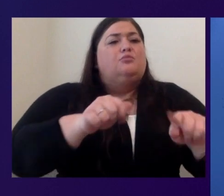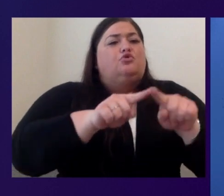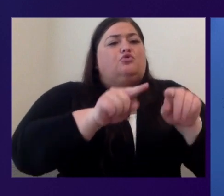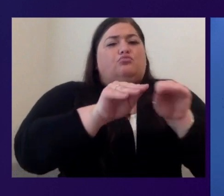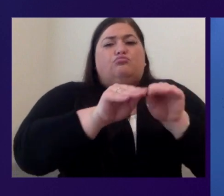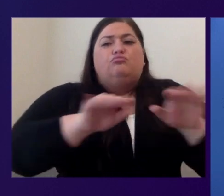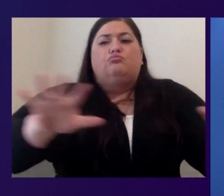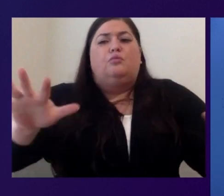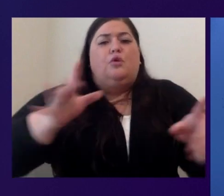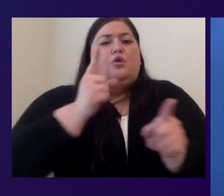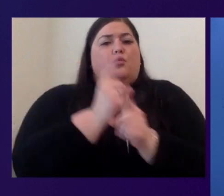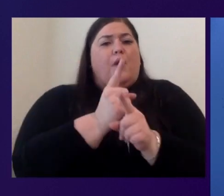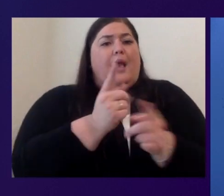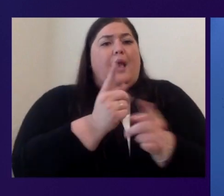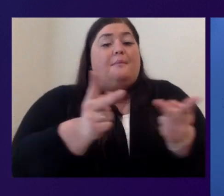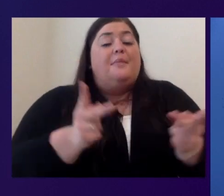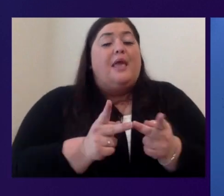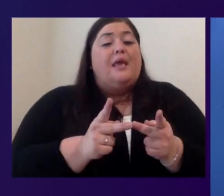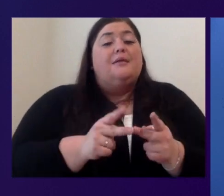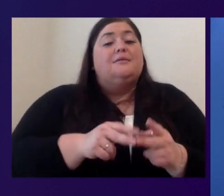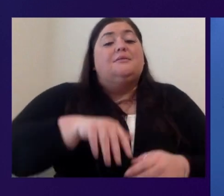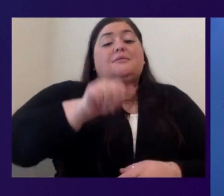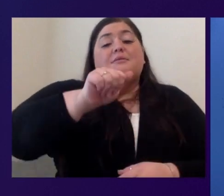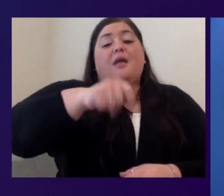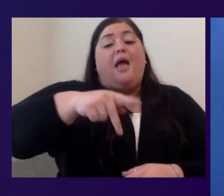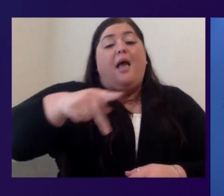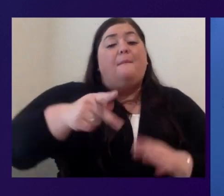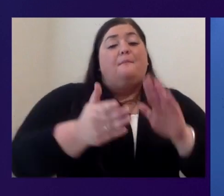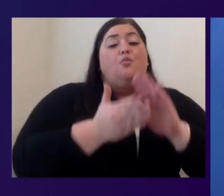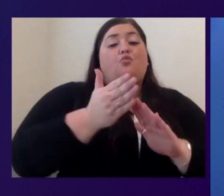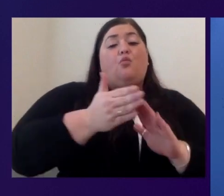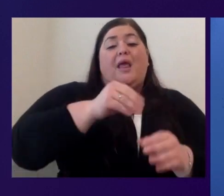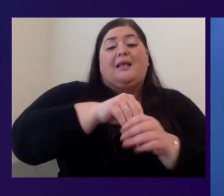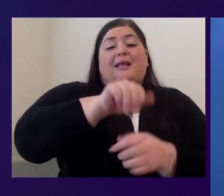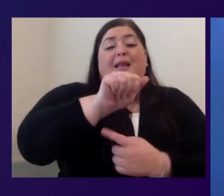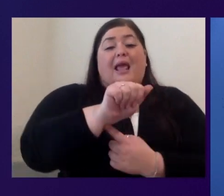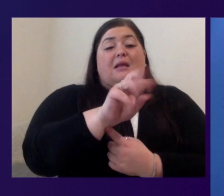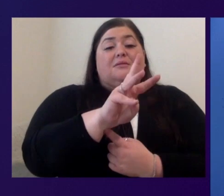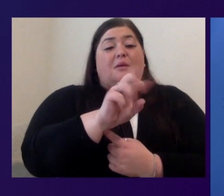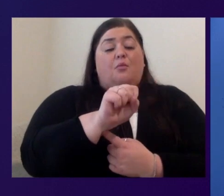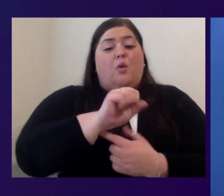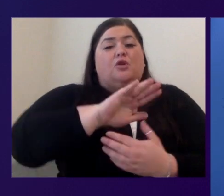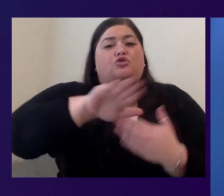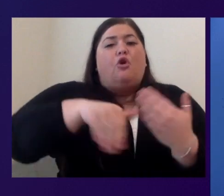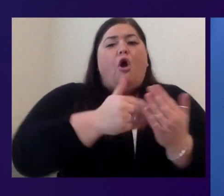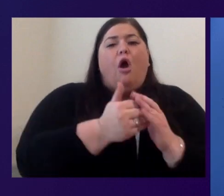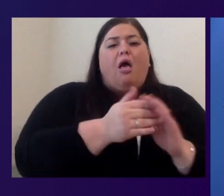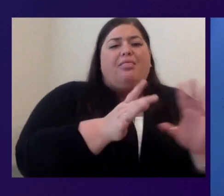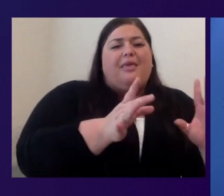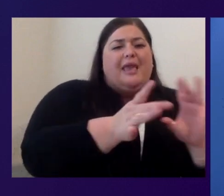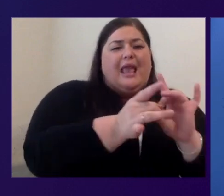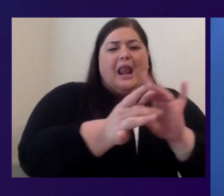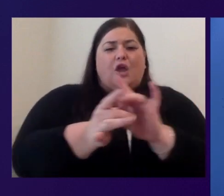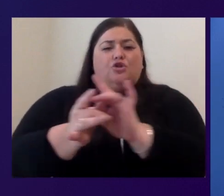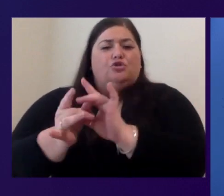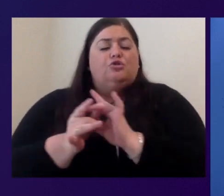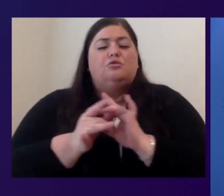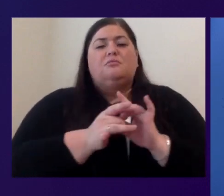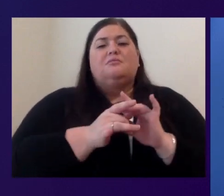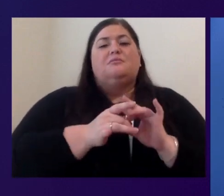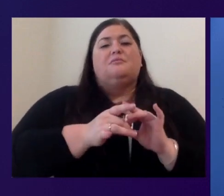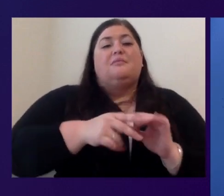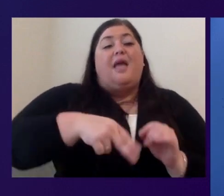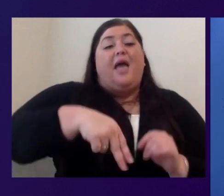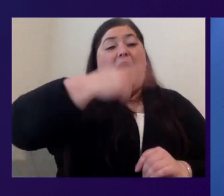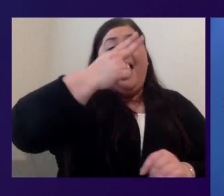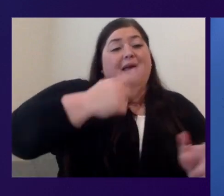even just the fact that because the application is now running in AWS, you are running all of those connections over our backplane, right? High speed, low latency